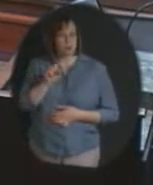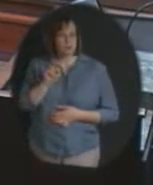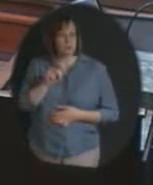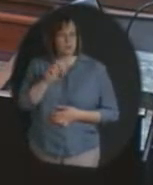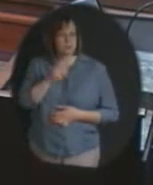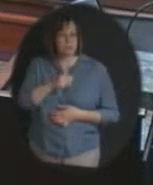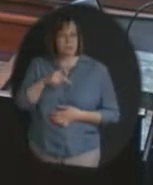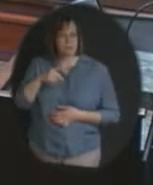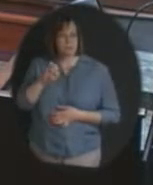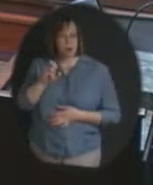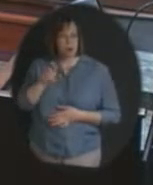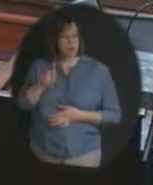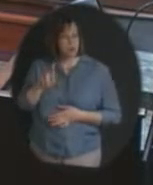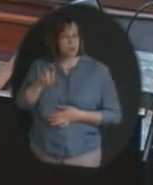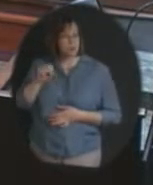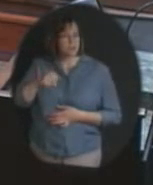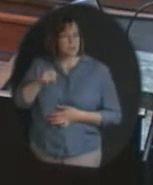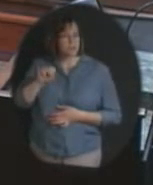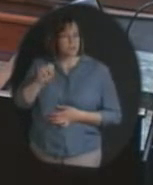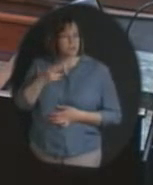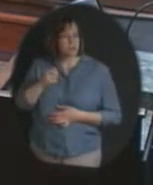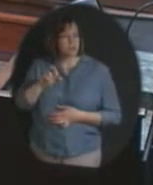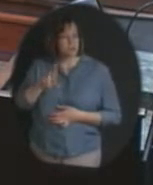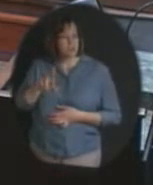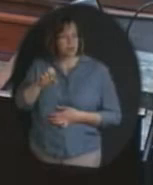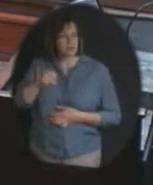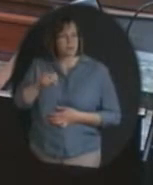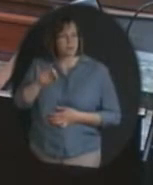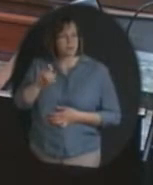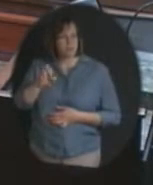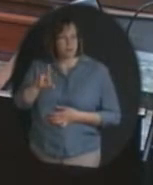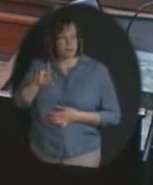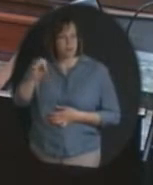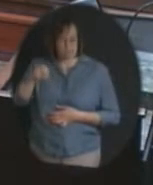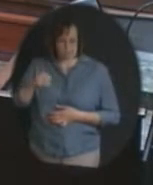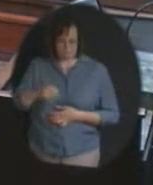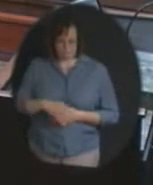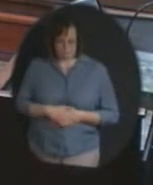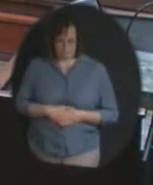Yes. Mr. Parker? Yes. Mr. Scheer? Yes. Mrs. Felter? Yes.